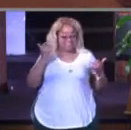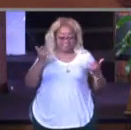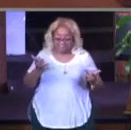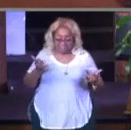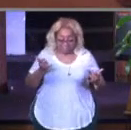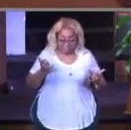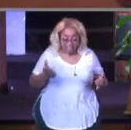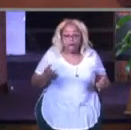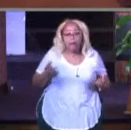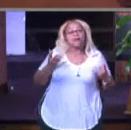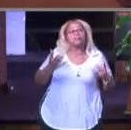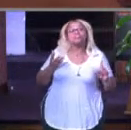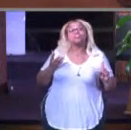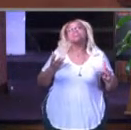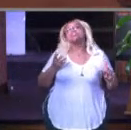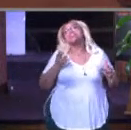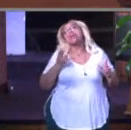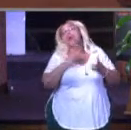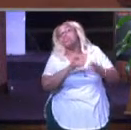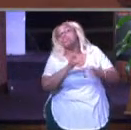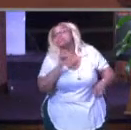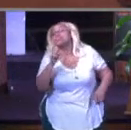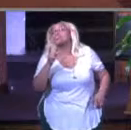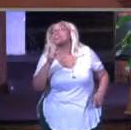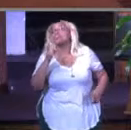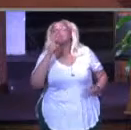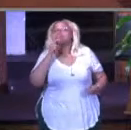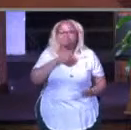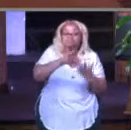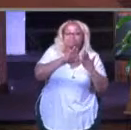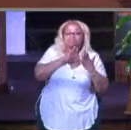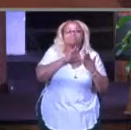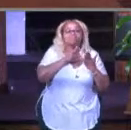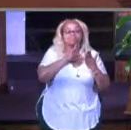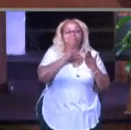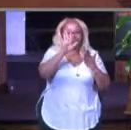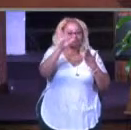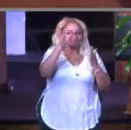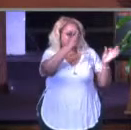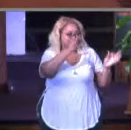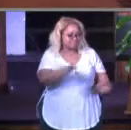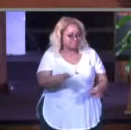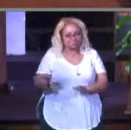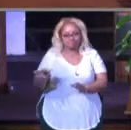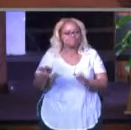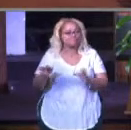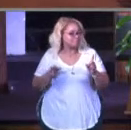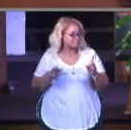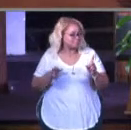Now, how much of the Holy Spirit you encounter is up to you.